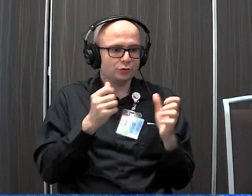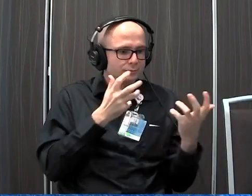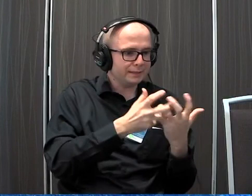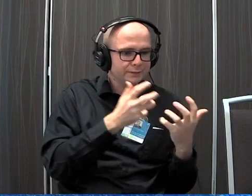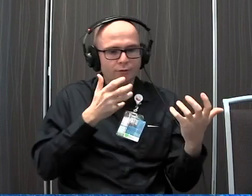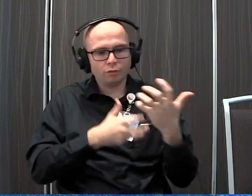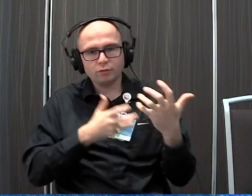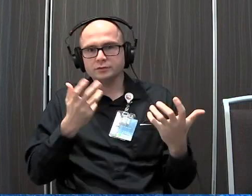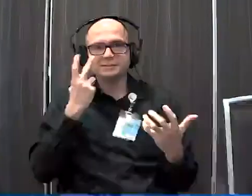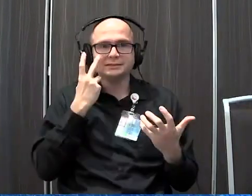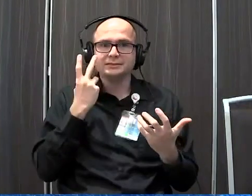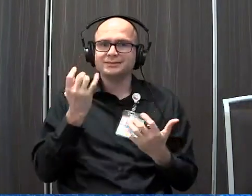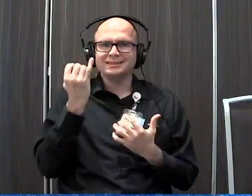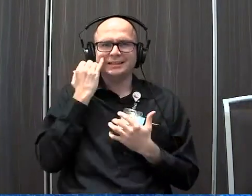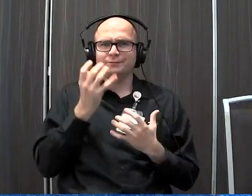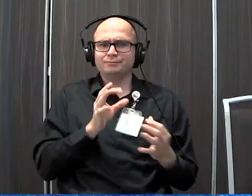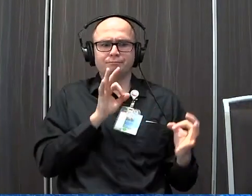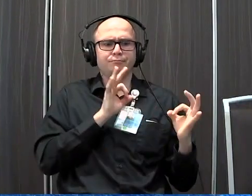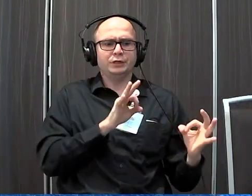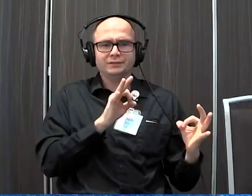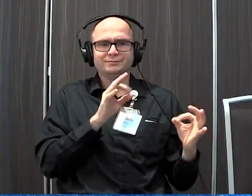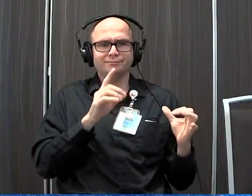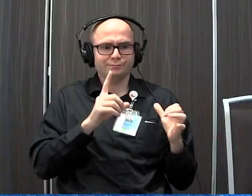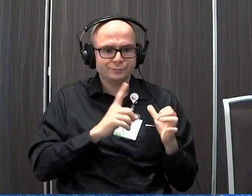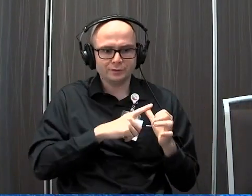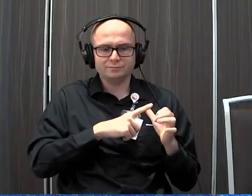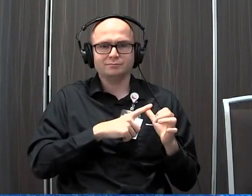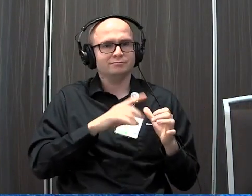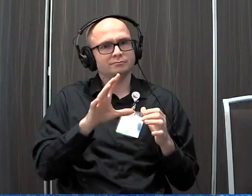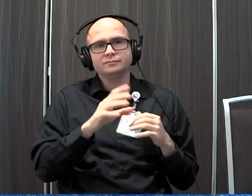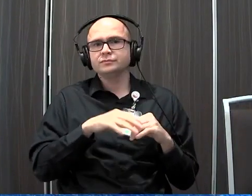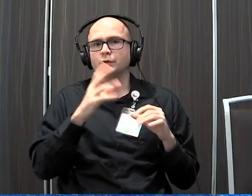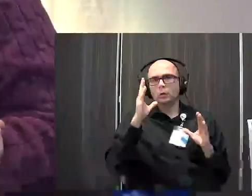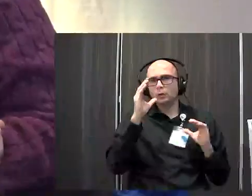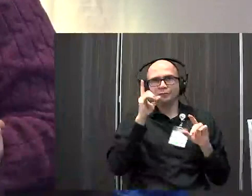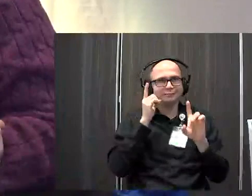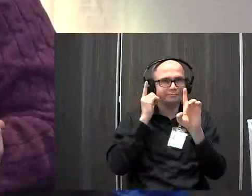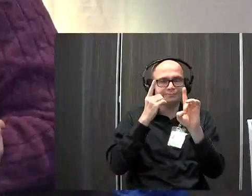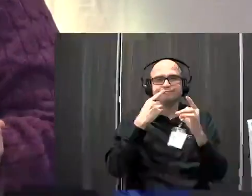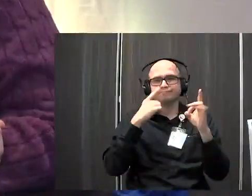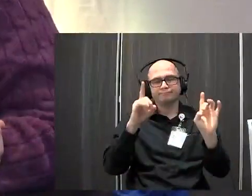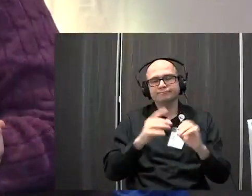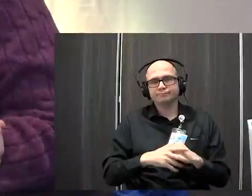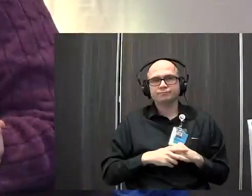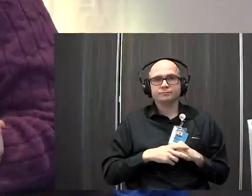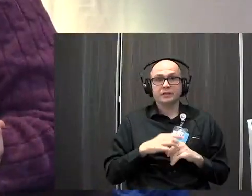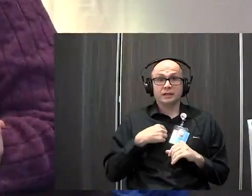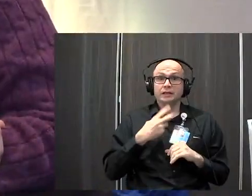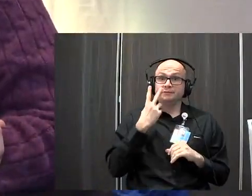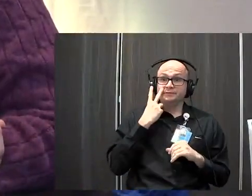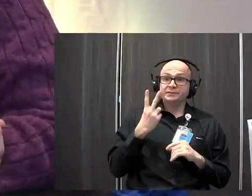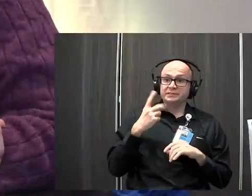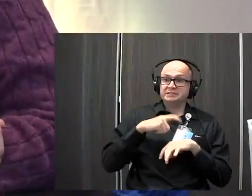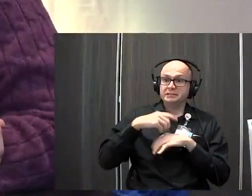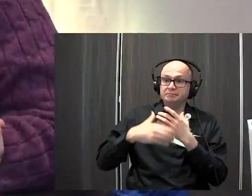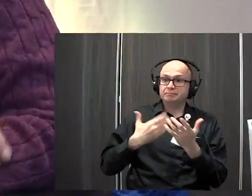your child. And it's okay if it's not perfect at first, because hopefully you can get there. Yeah, and I've totally seen that shift over time. So what might